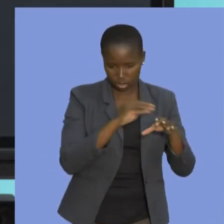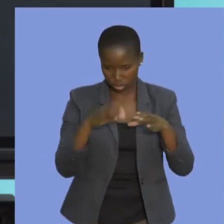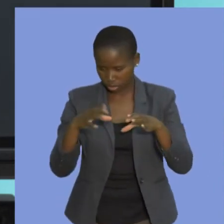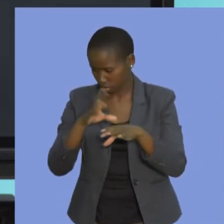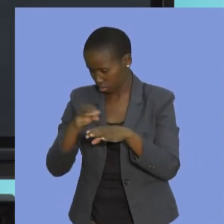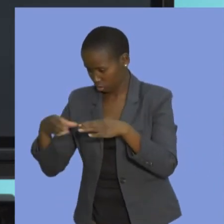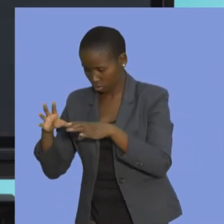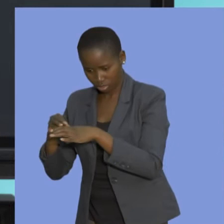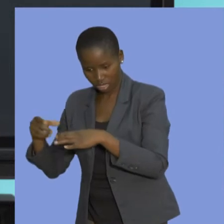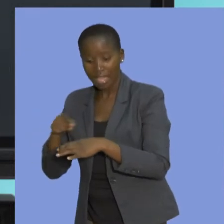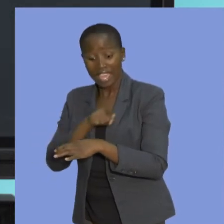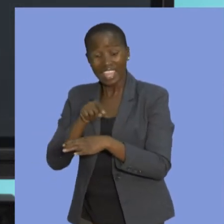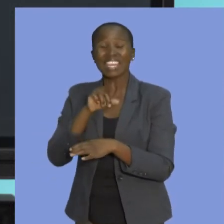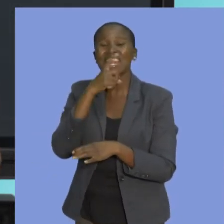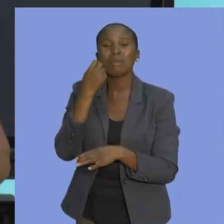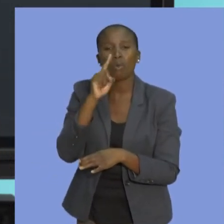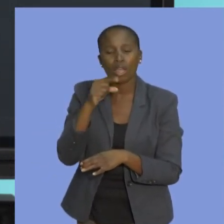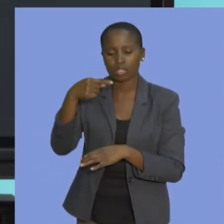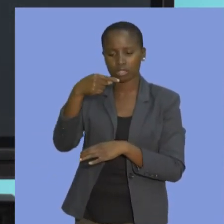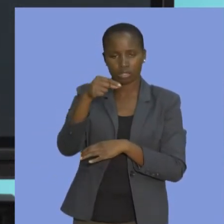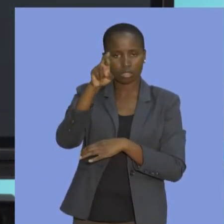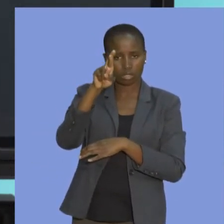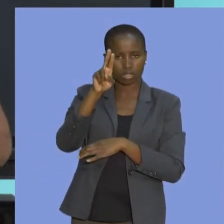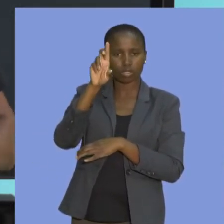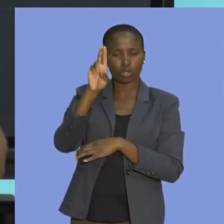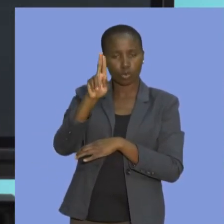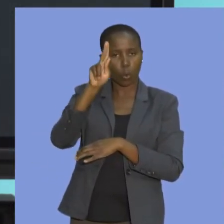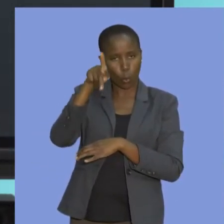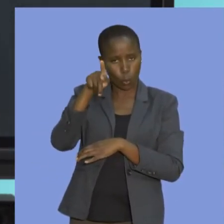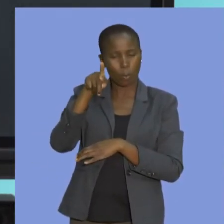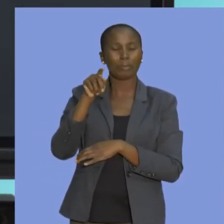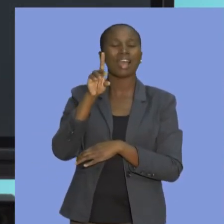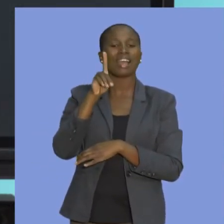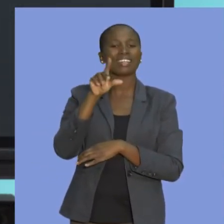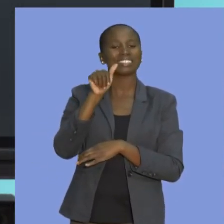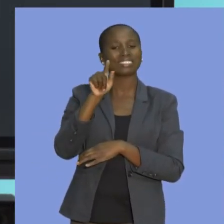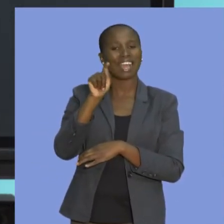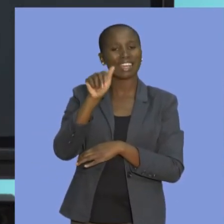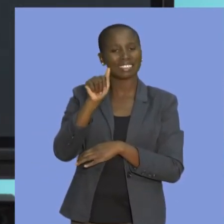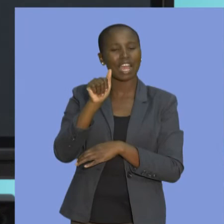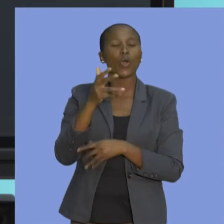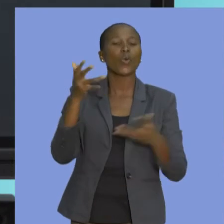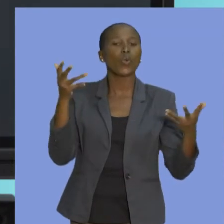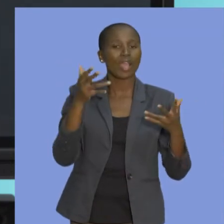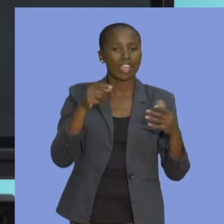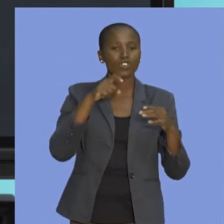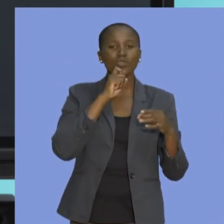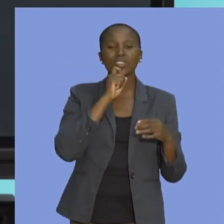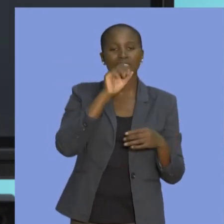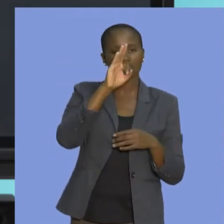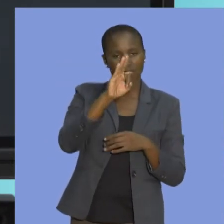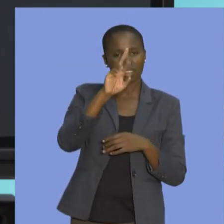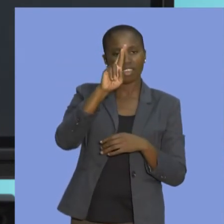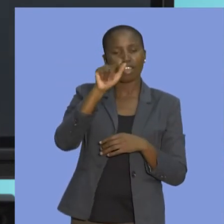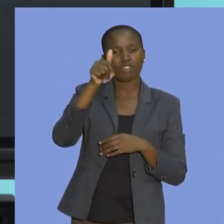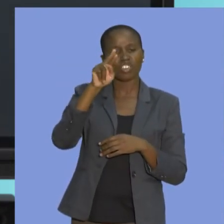grouped data in frequency table, because we're putting the age groups